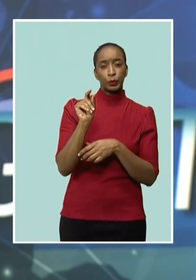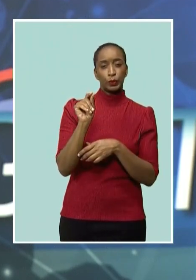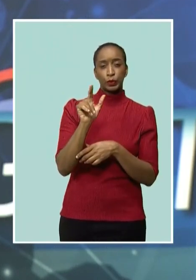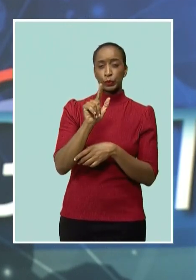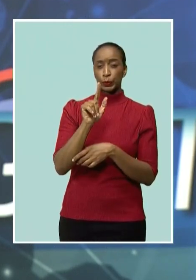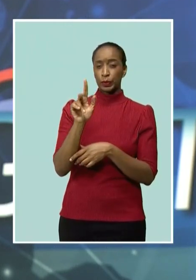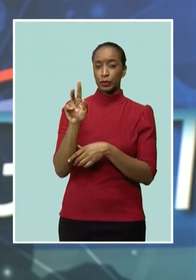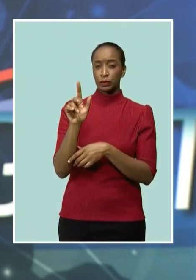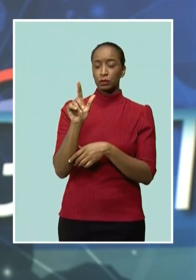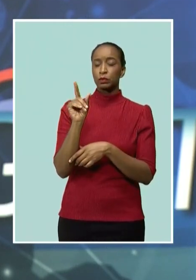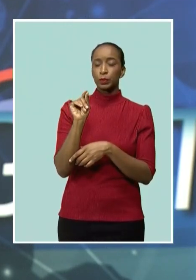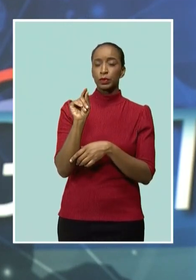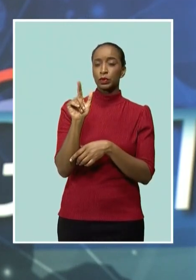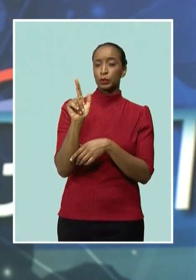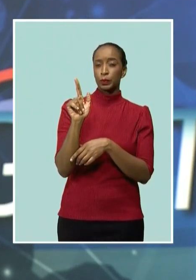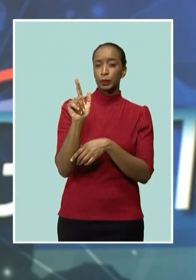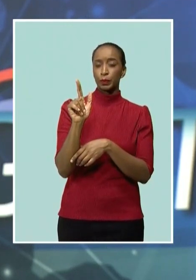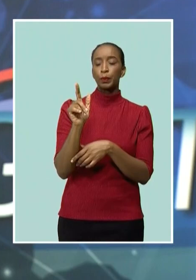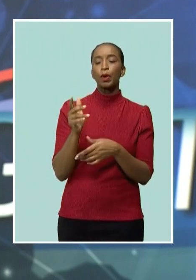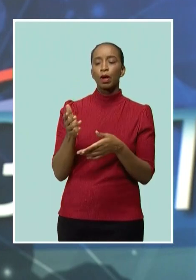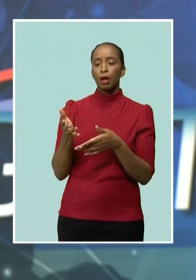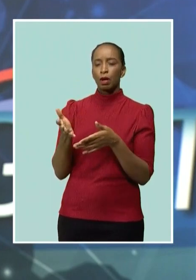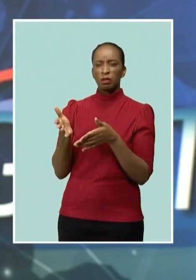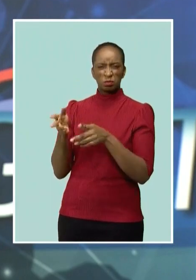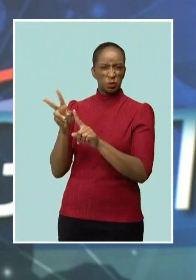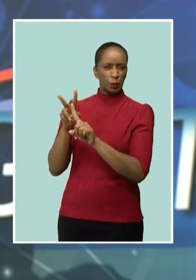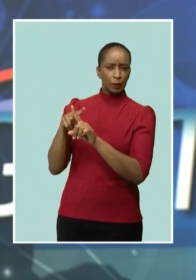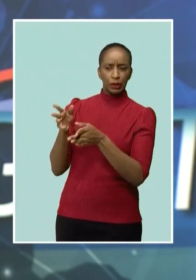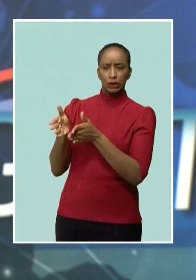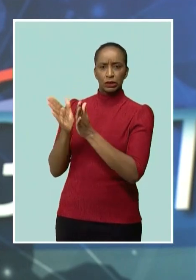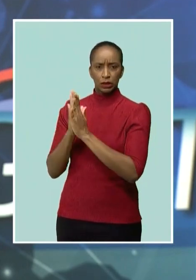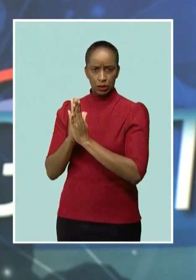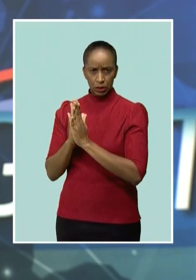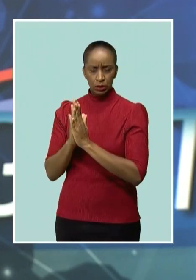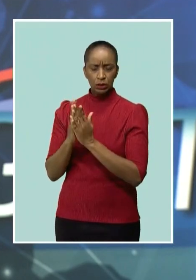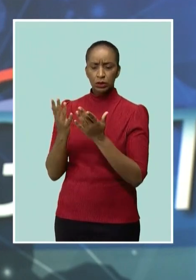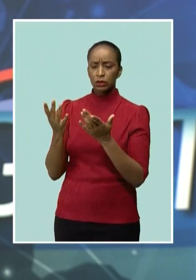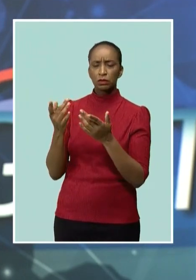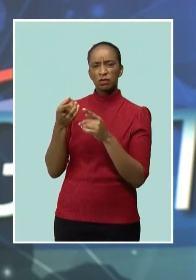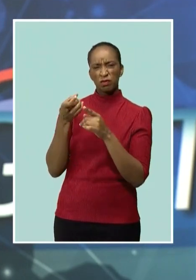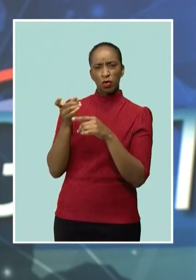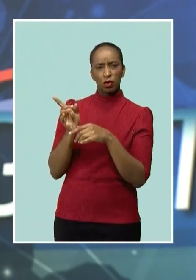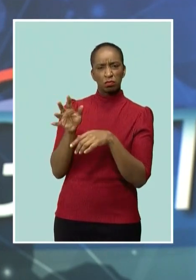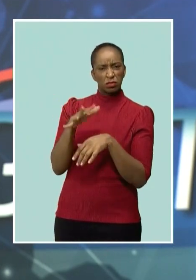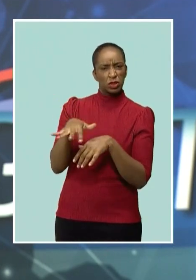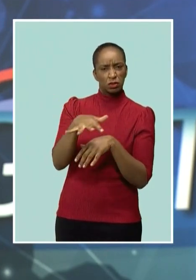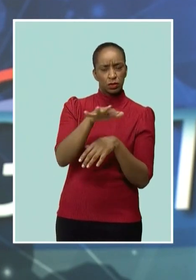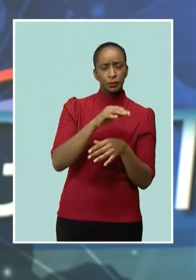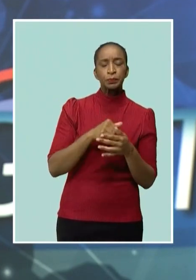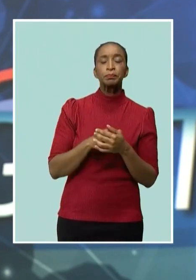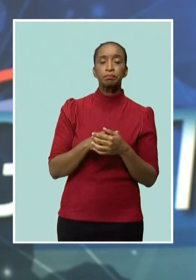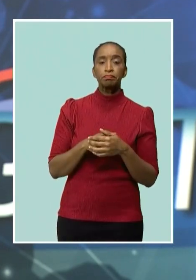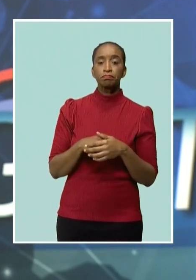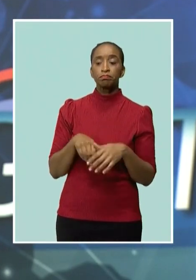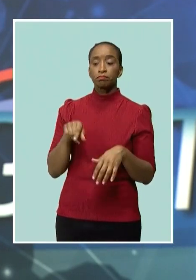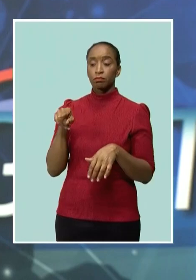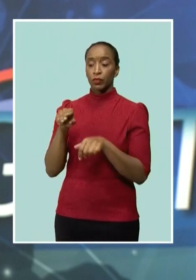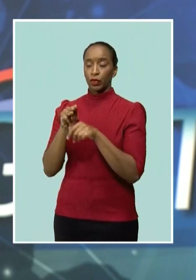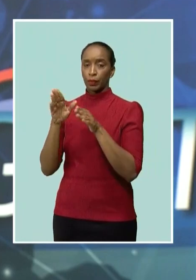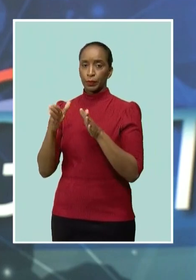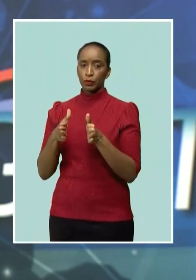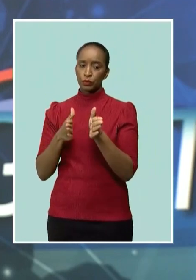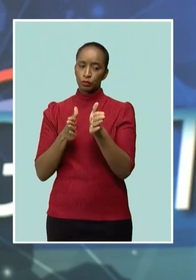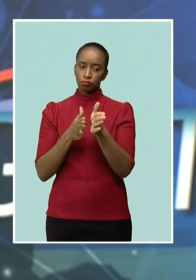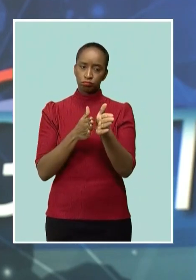debate on a resolution in the lower house, he saluted the work of such charitable organizations, noting he has seen the benefits of their